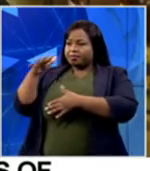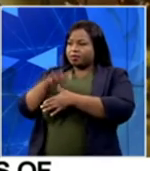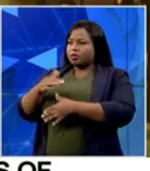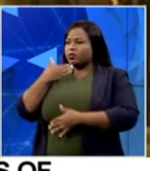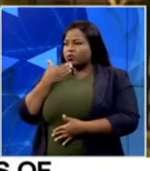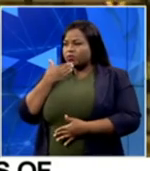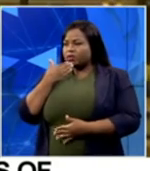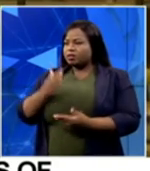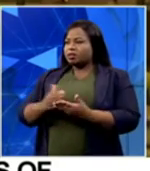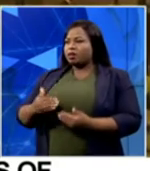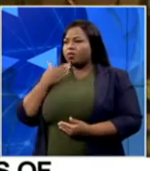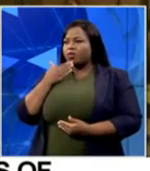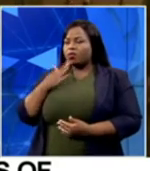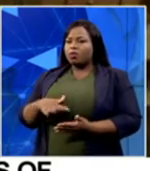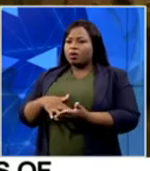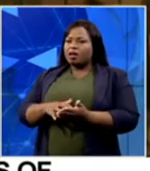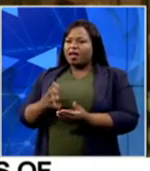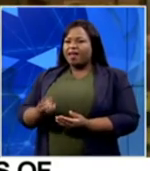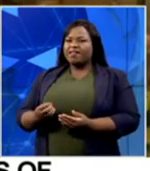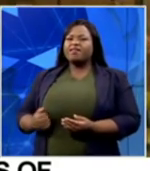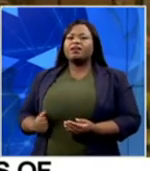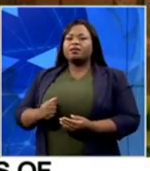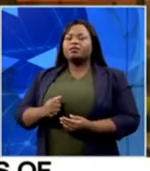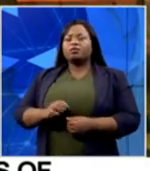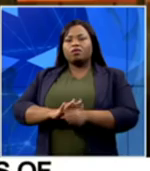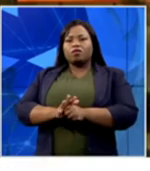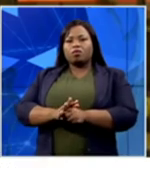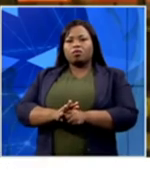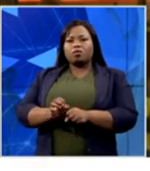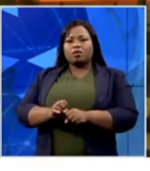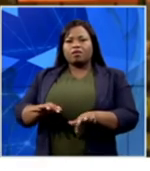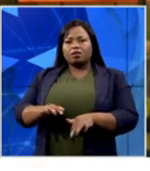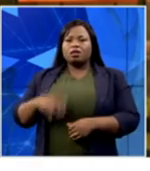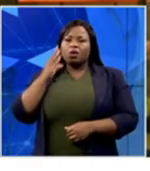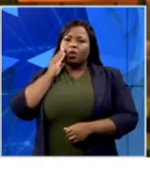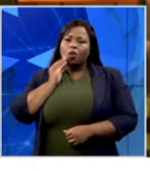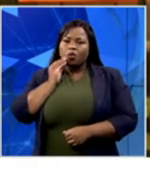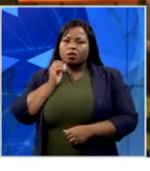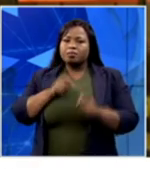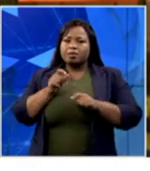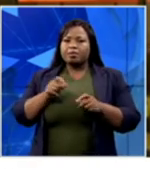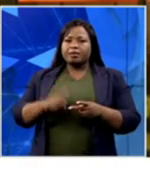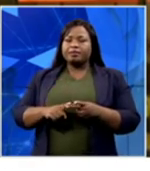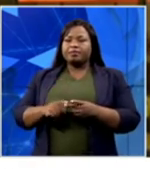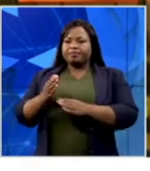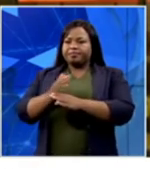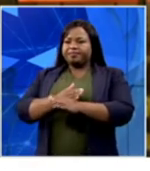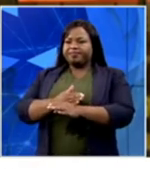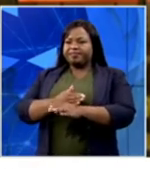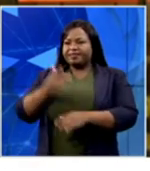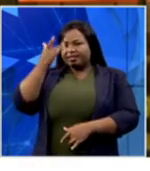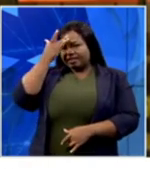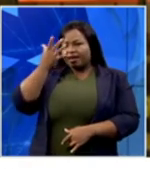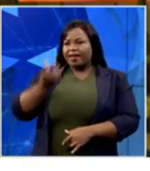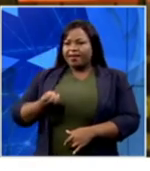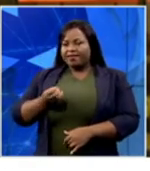prioritising those who have a particular vulnerability to COVID-19. So typically older people, those with a pre-existing medical condition, they've been